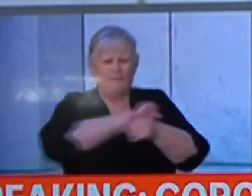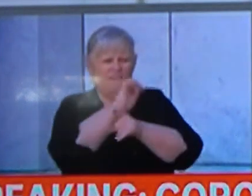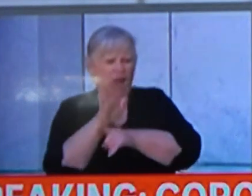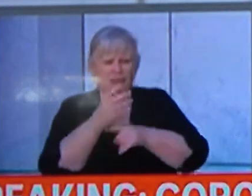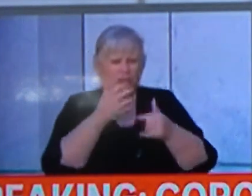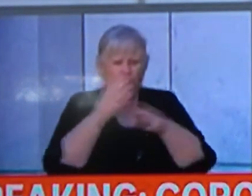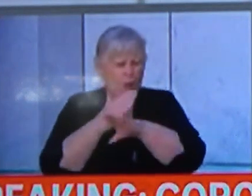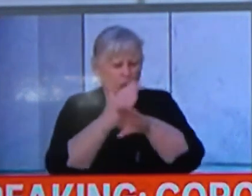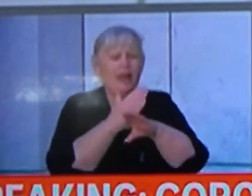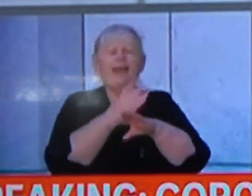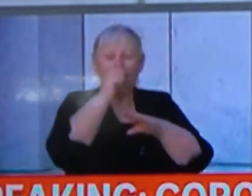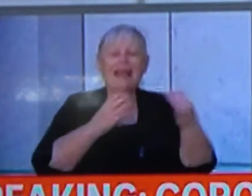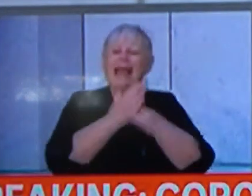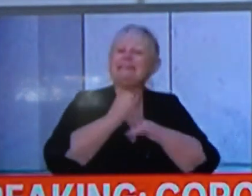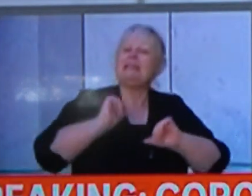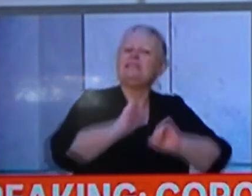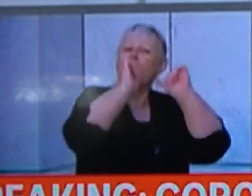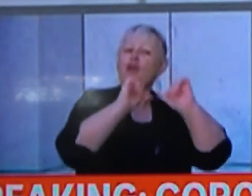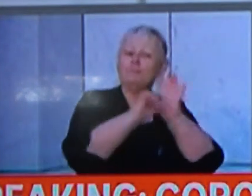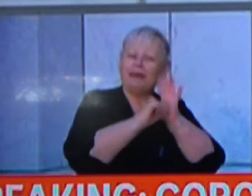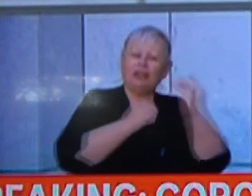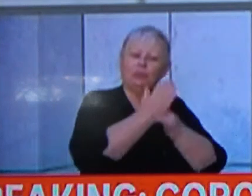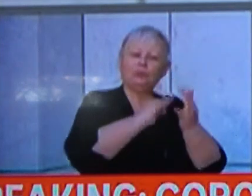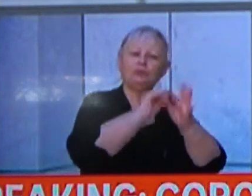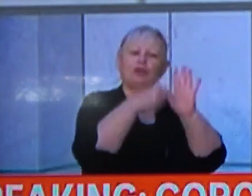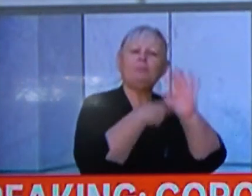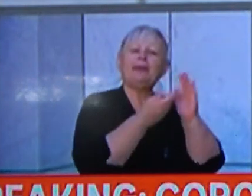to access more of their own money in superannuation.